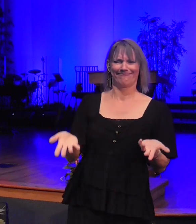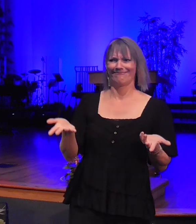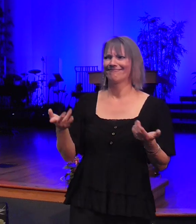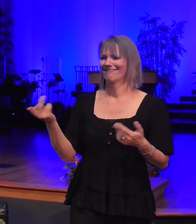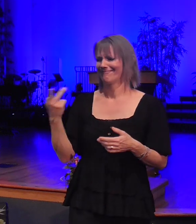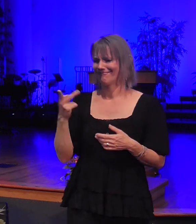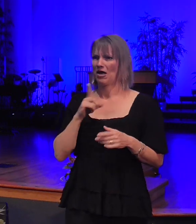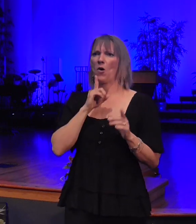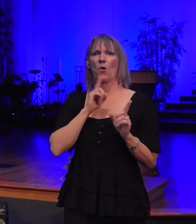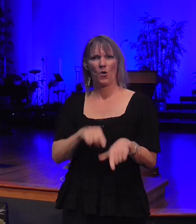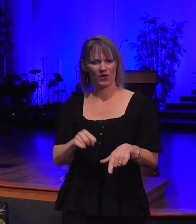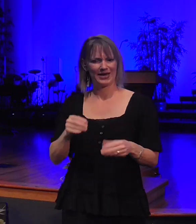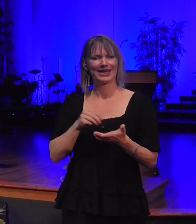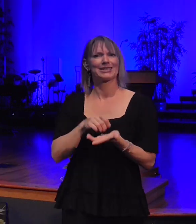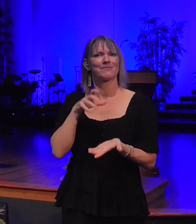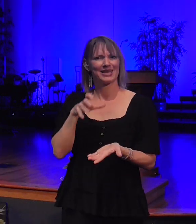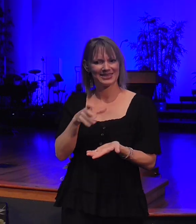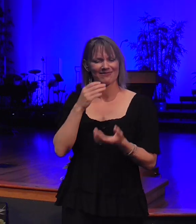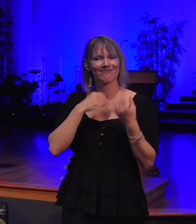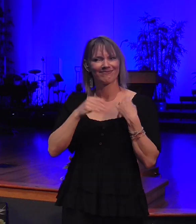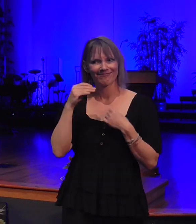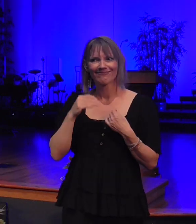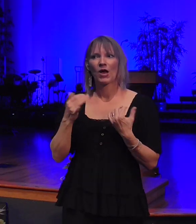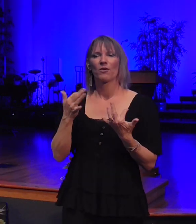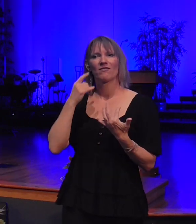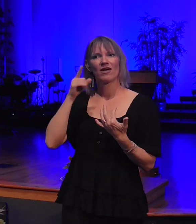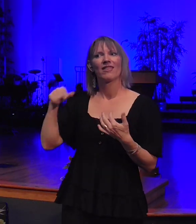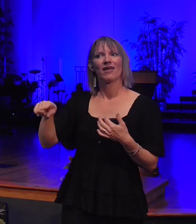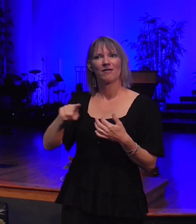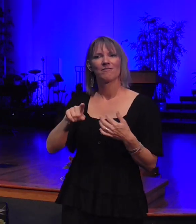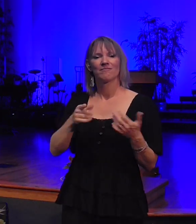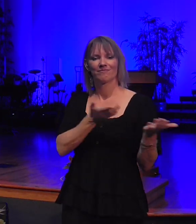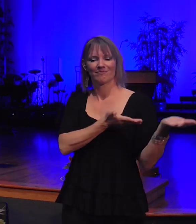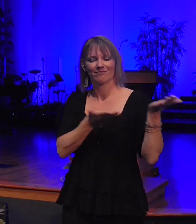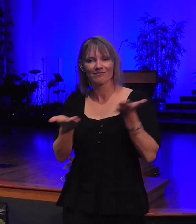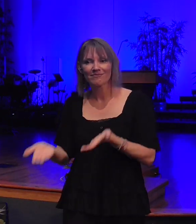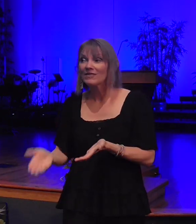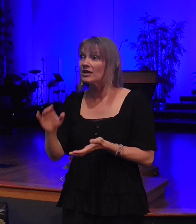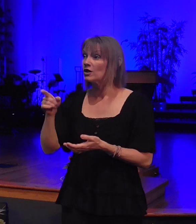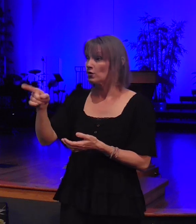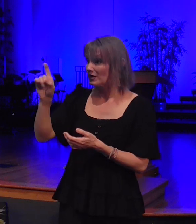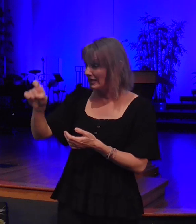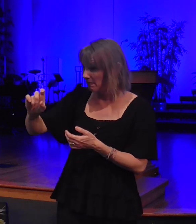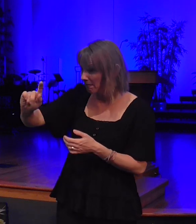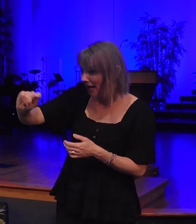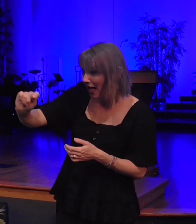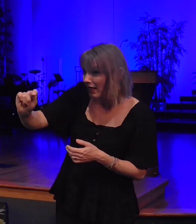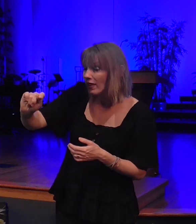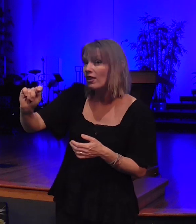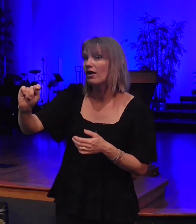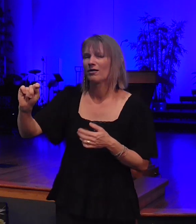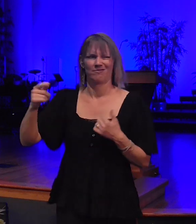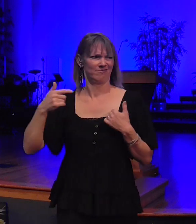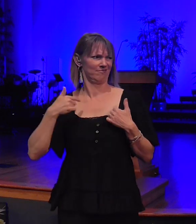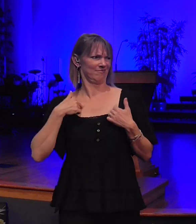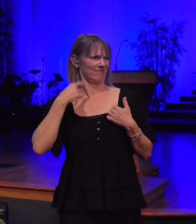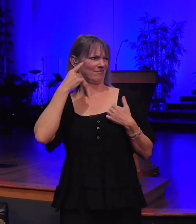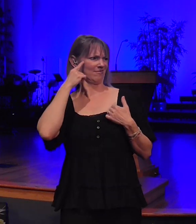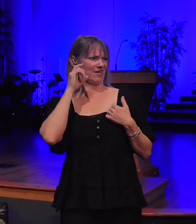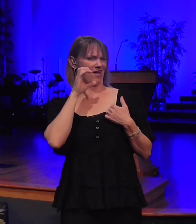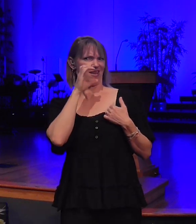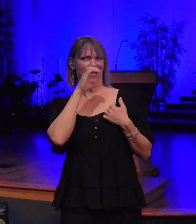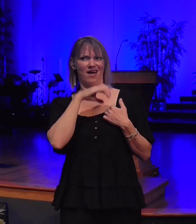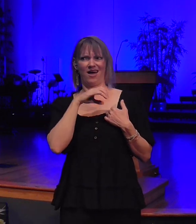expensive meals, and we're waiting for them to come. And she says, "Josh, do you need to use the restroom?" And that's a strange question to ask, but I happen